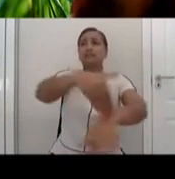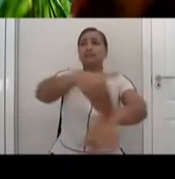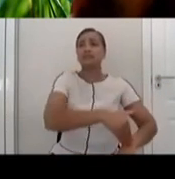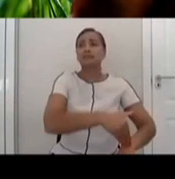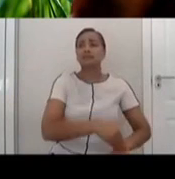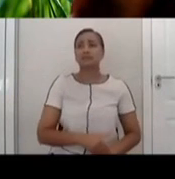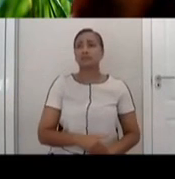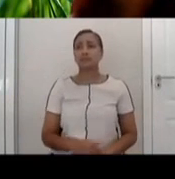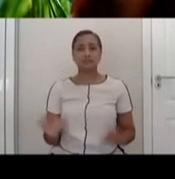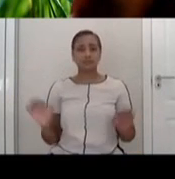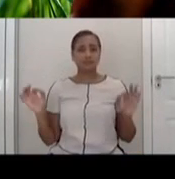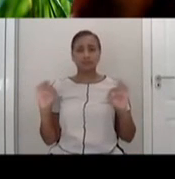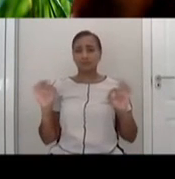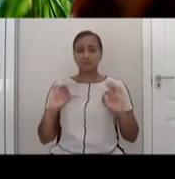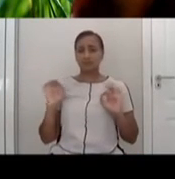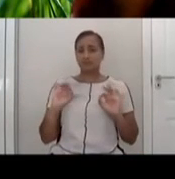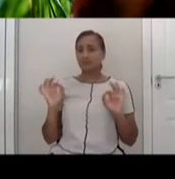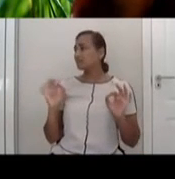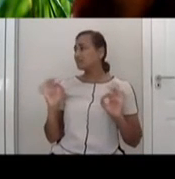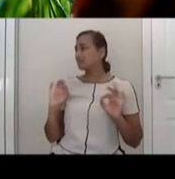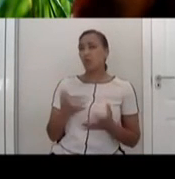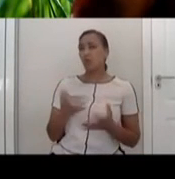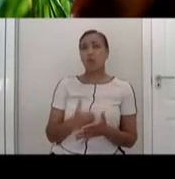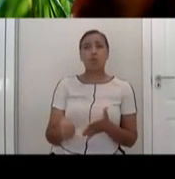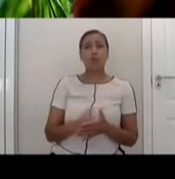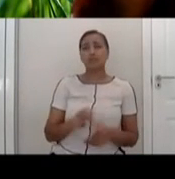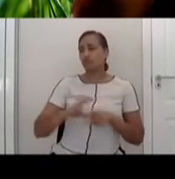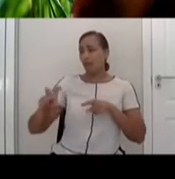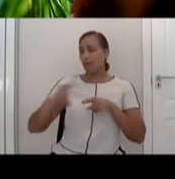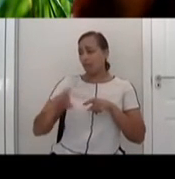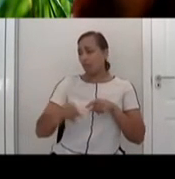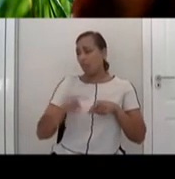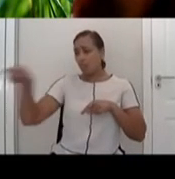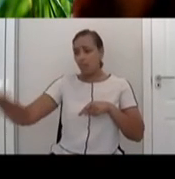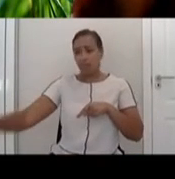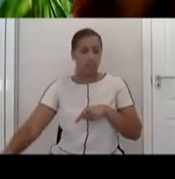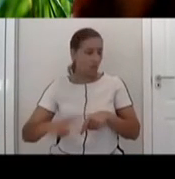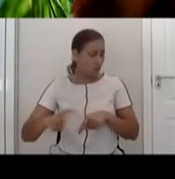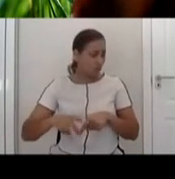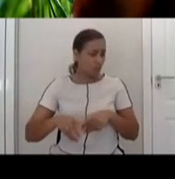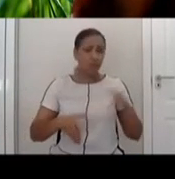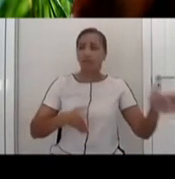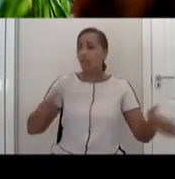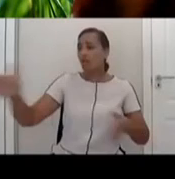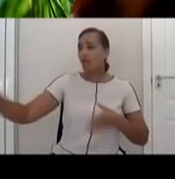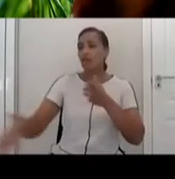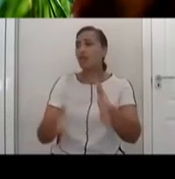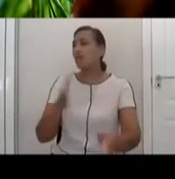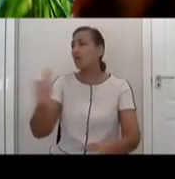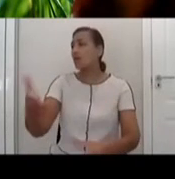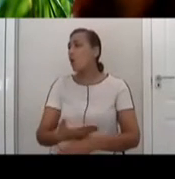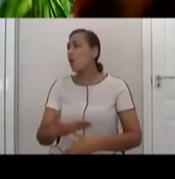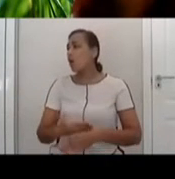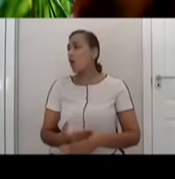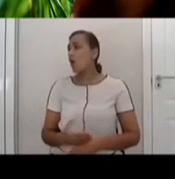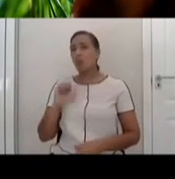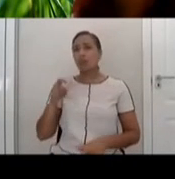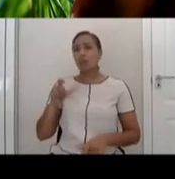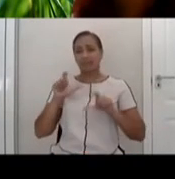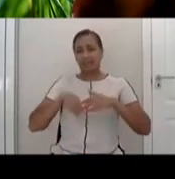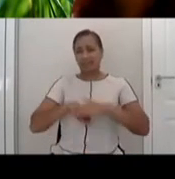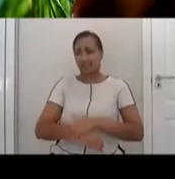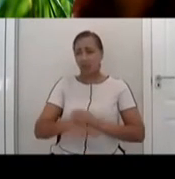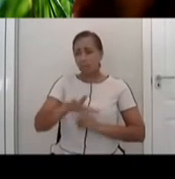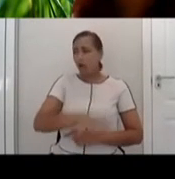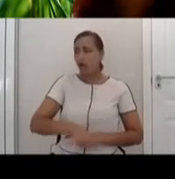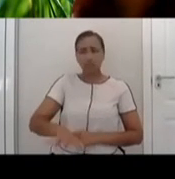stick to our borough boundaries, you know, when we're, you know, maybe going to work or you